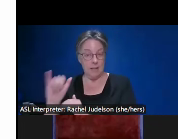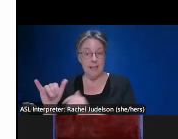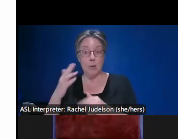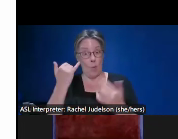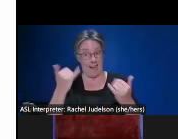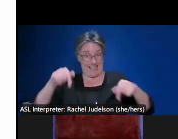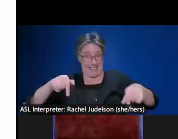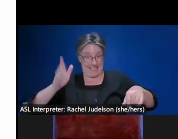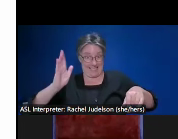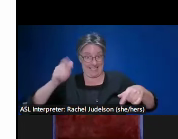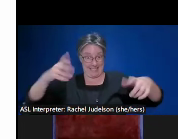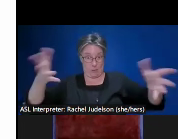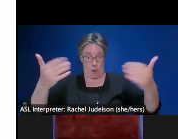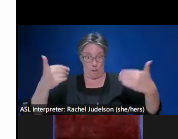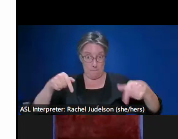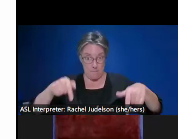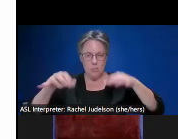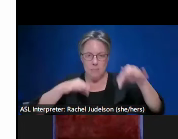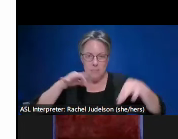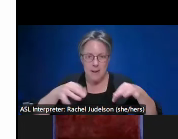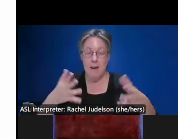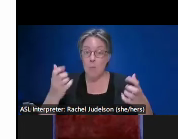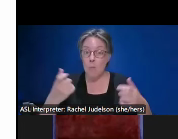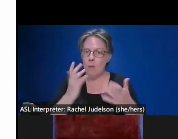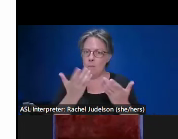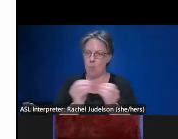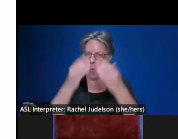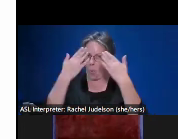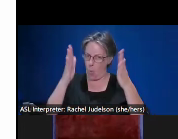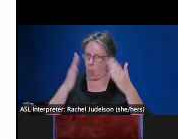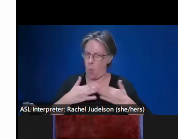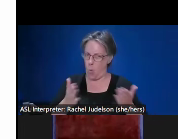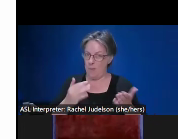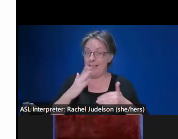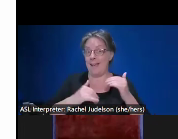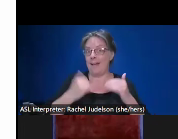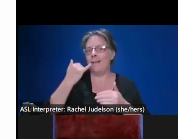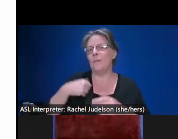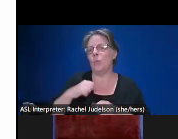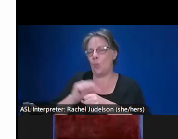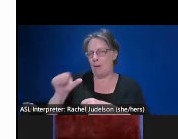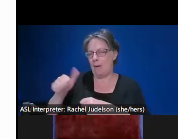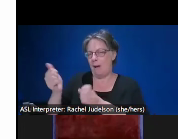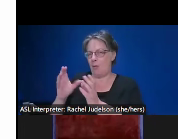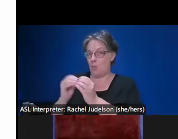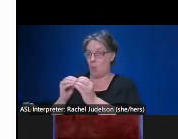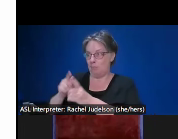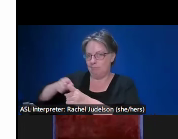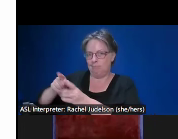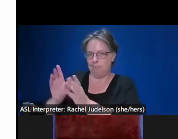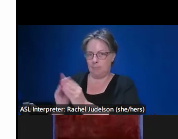is being done. We want you to sort of be more open than if you review for other specialized conferences.